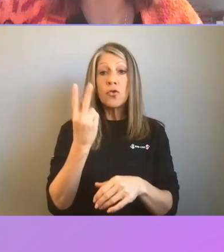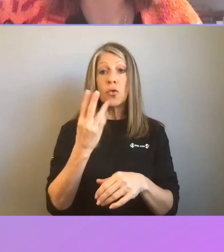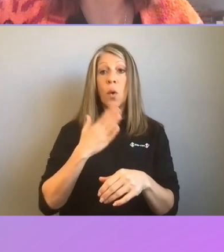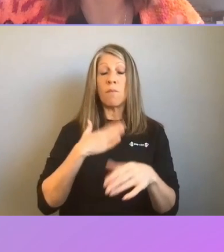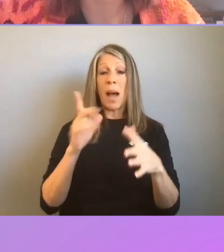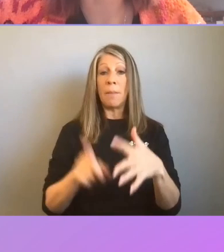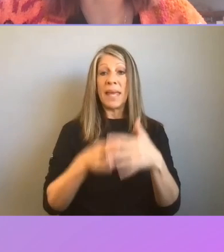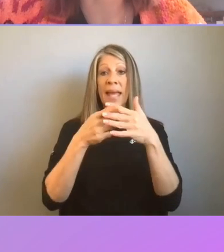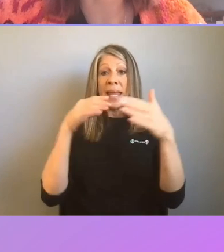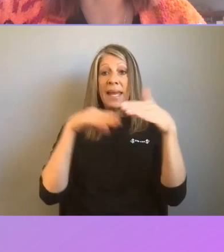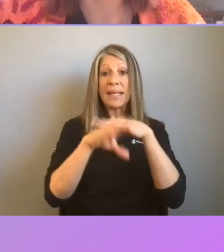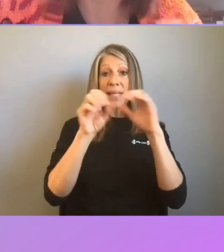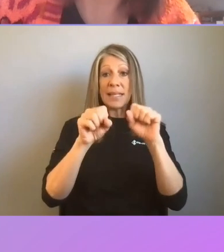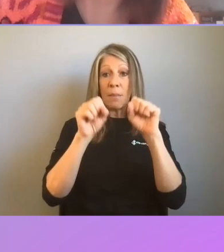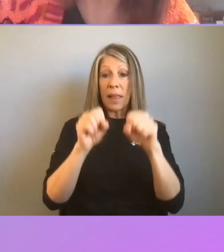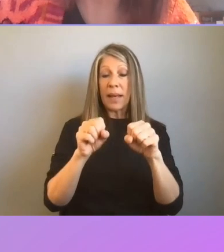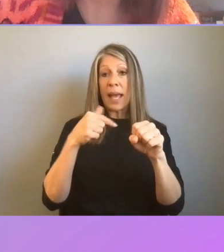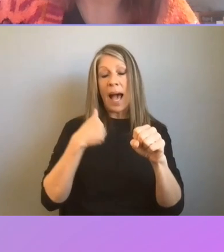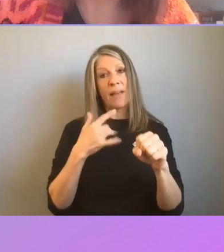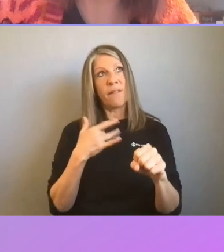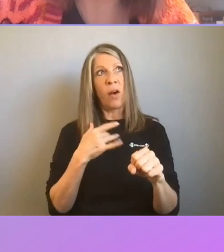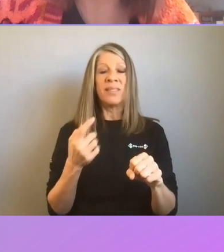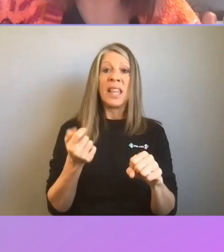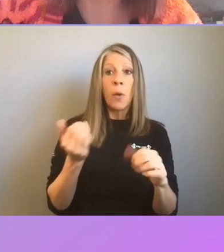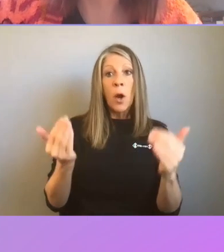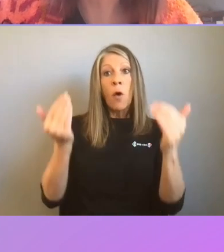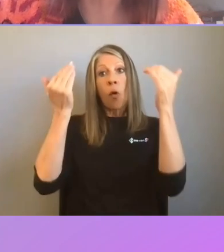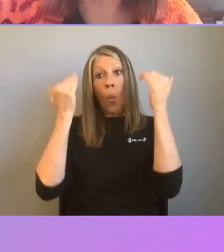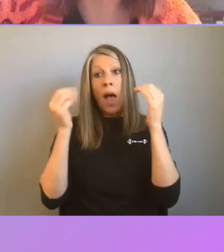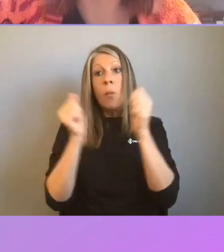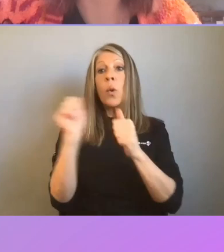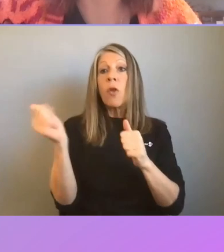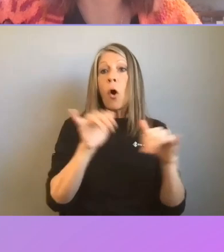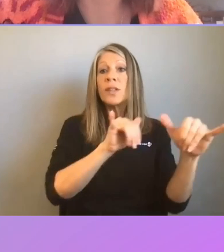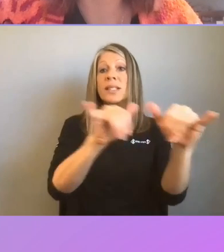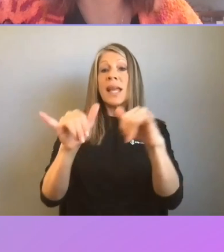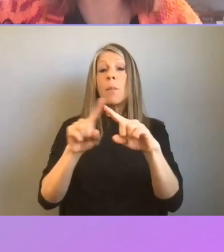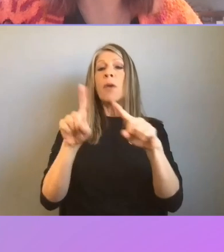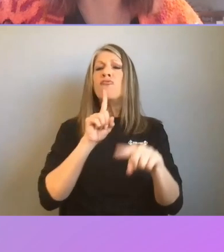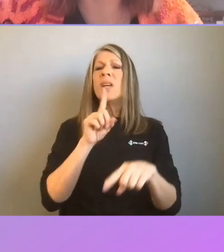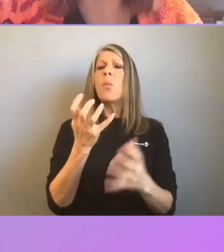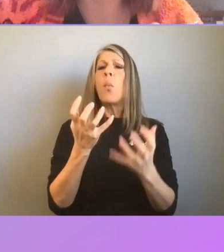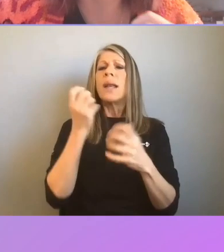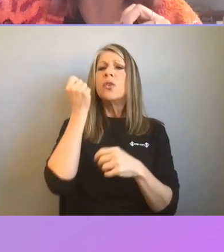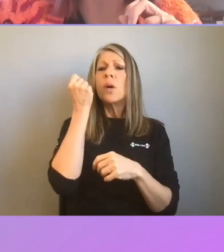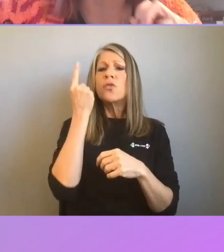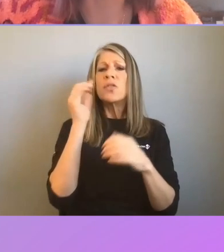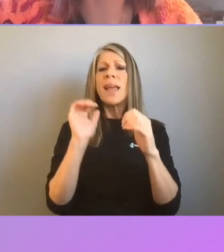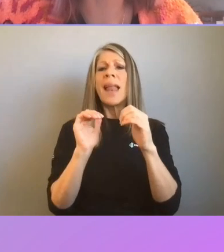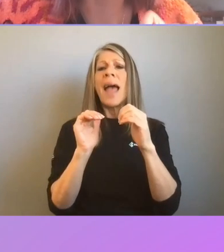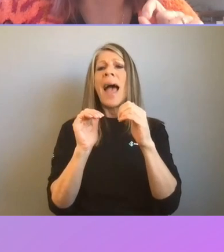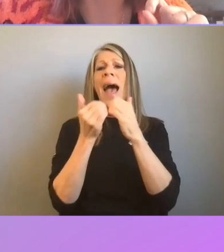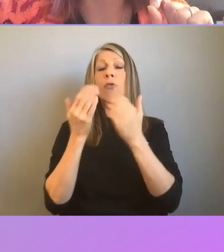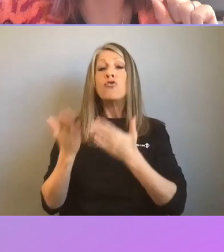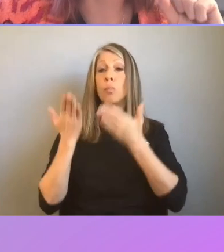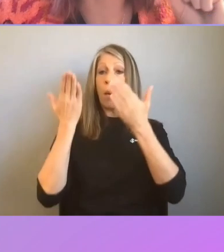in accessibility, after I was a bit overwhelmed by all the standards, but really wanted to understand how to be able to